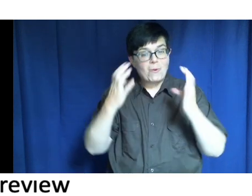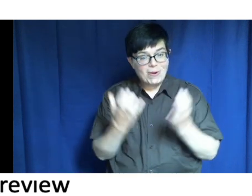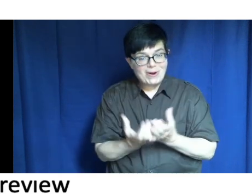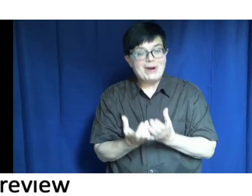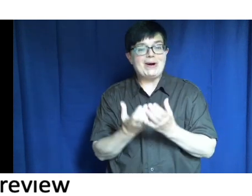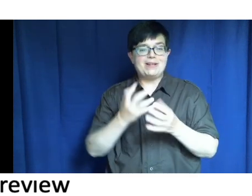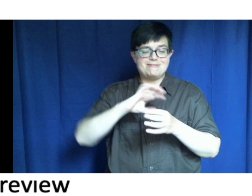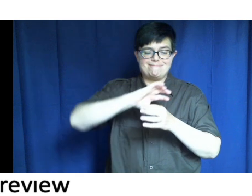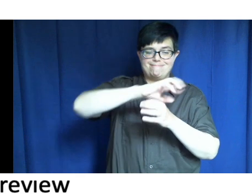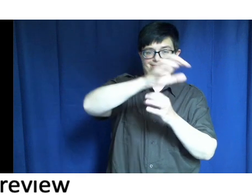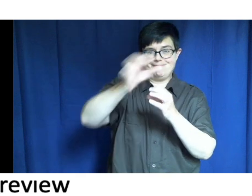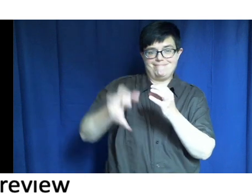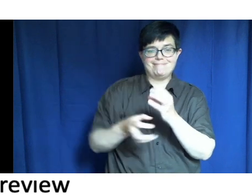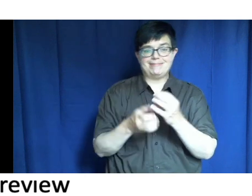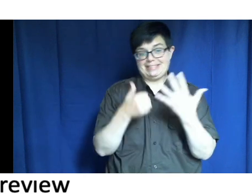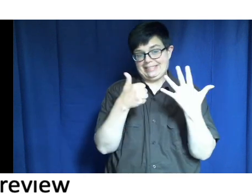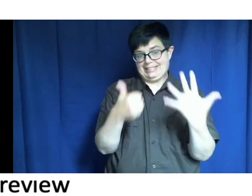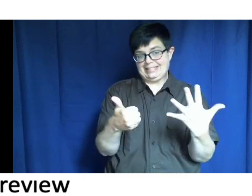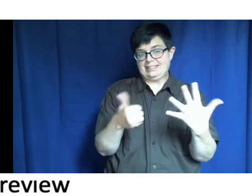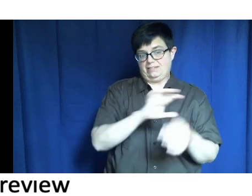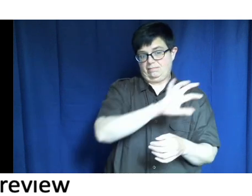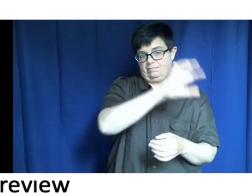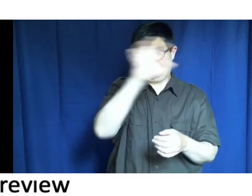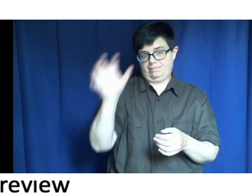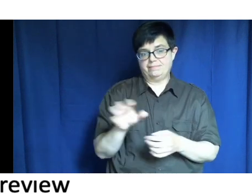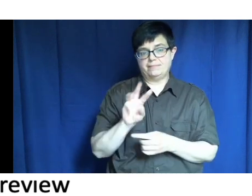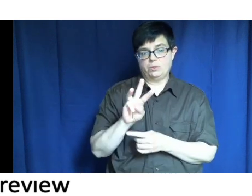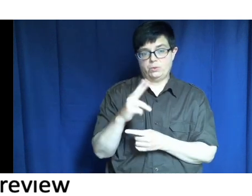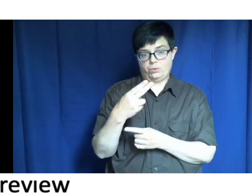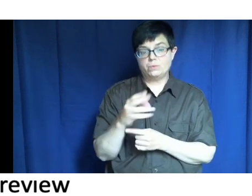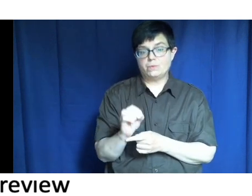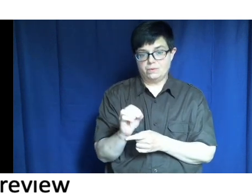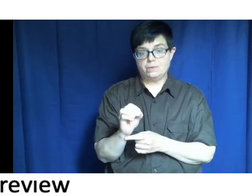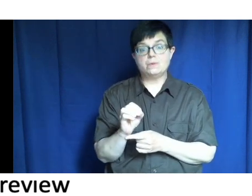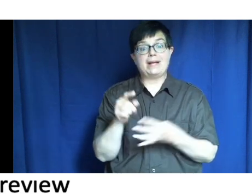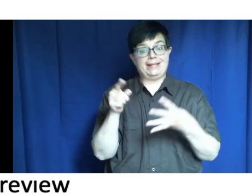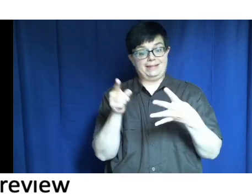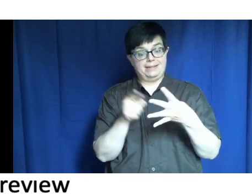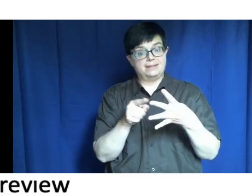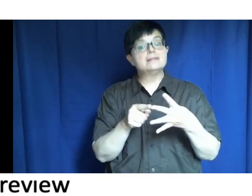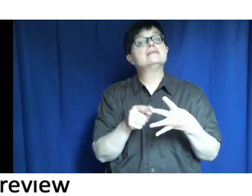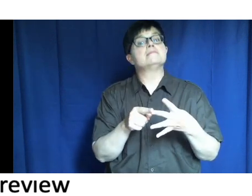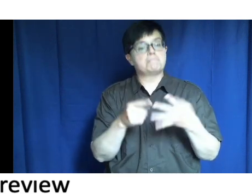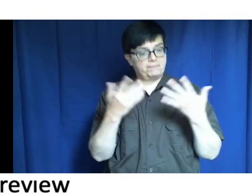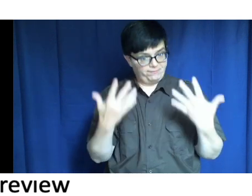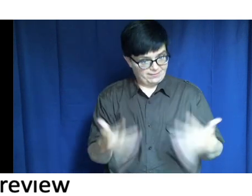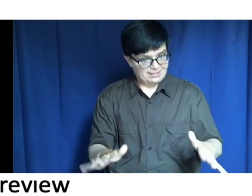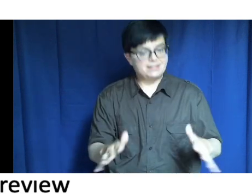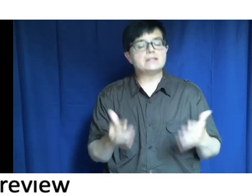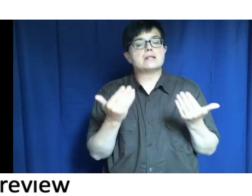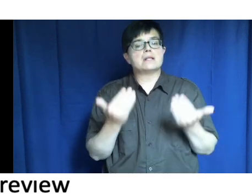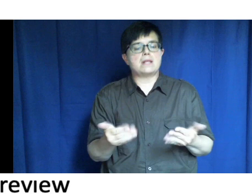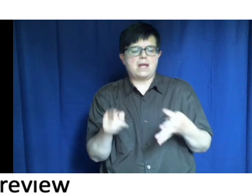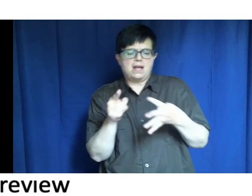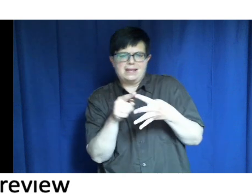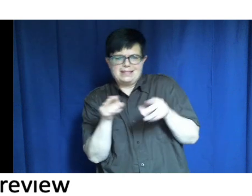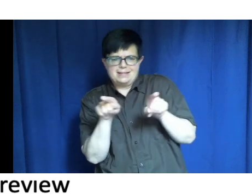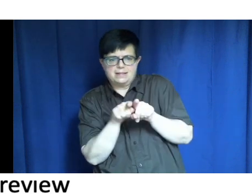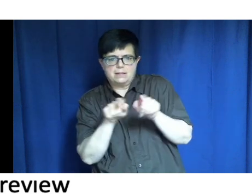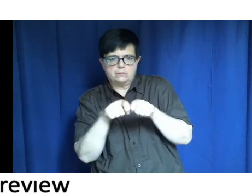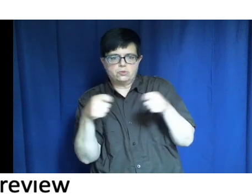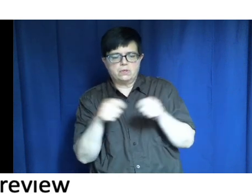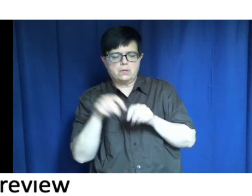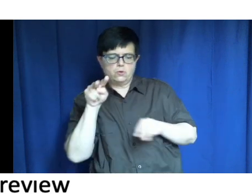from all 6 regions of the WHO, and this study is completed and currently under review with the same